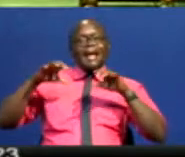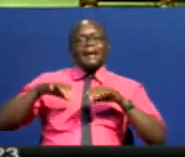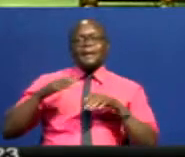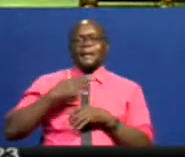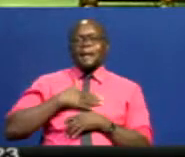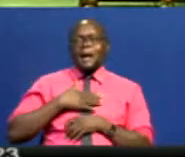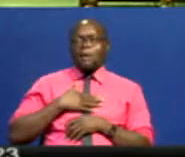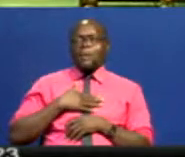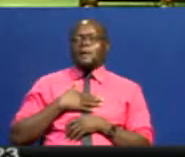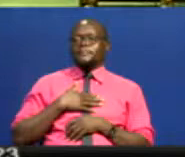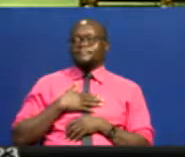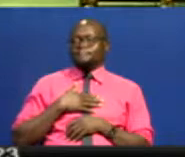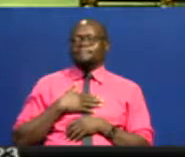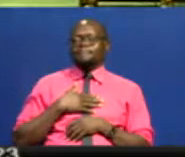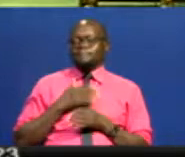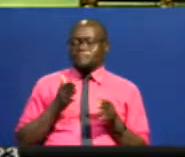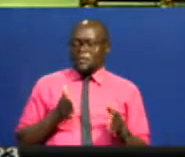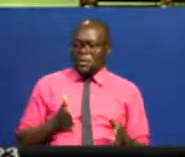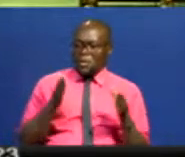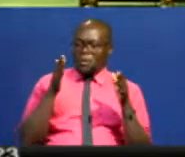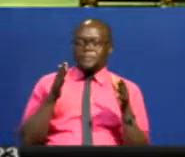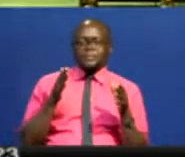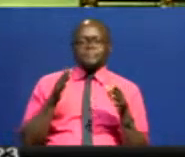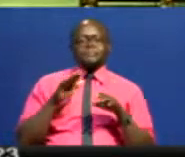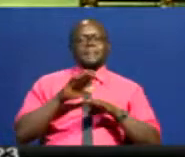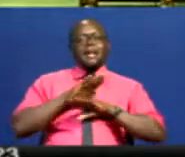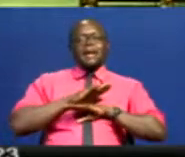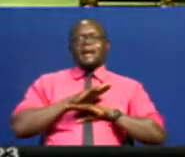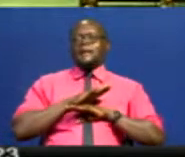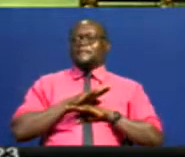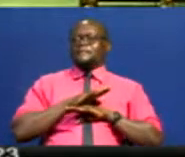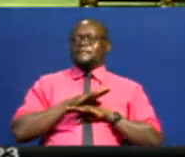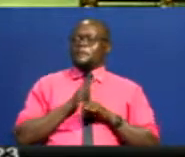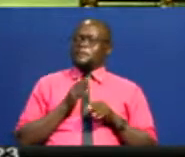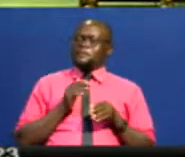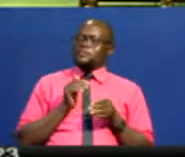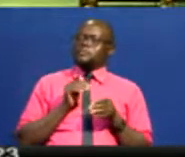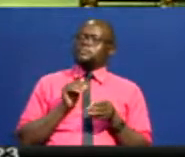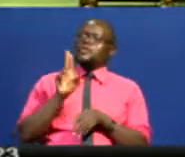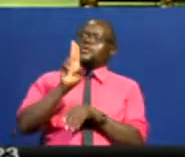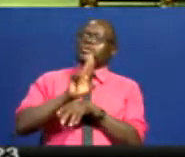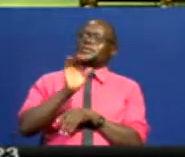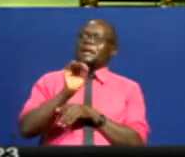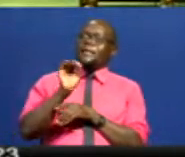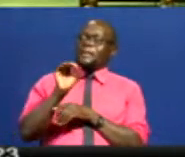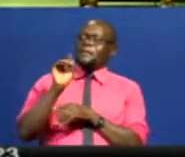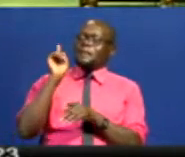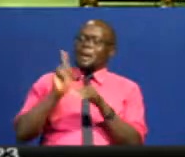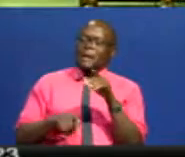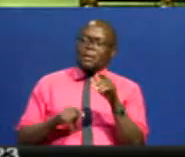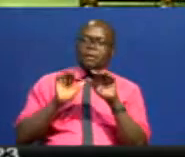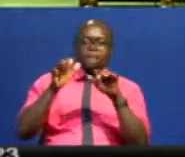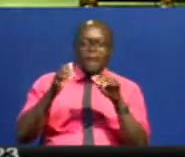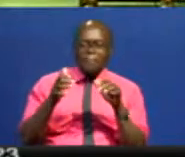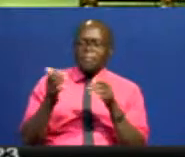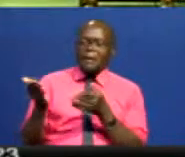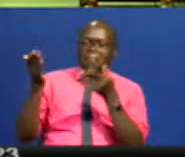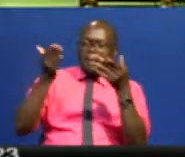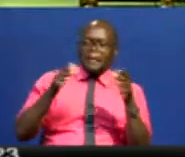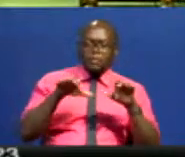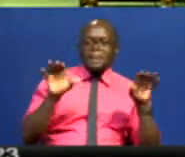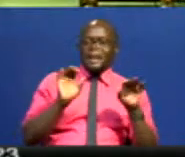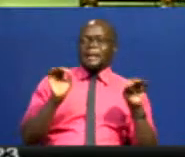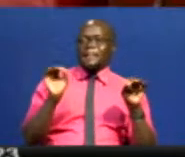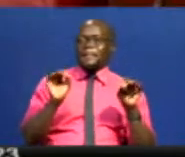our infrastructure has rendered the farmers' produce not to get to the market. As we support